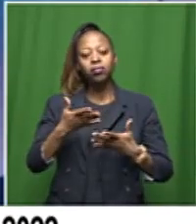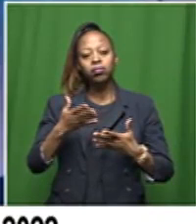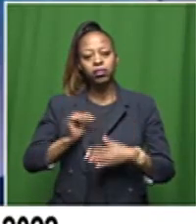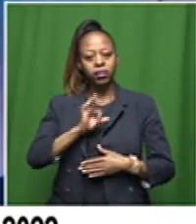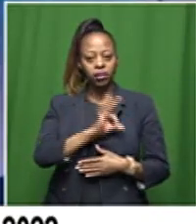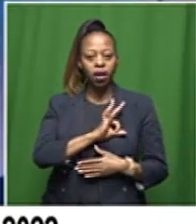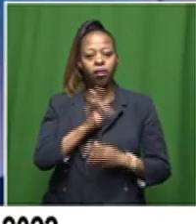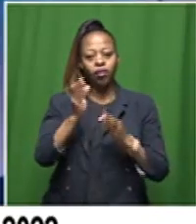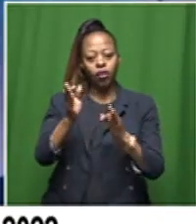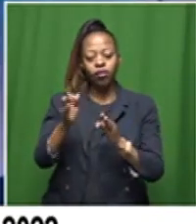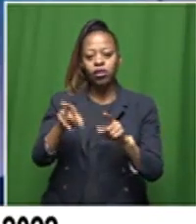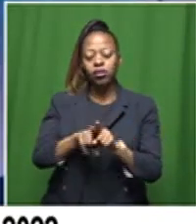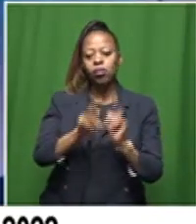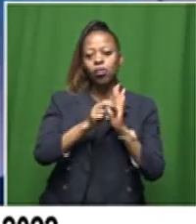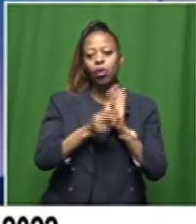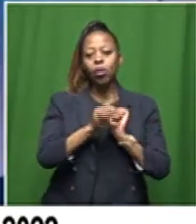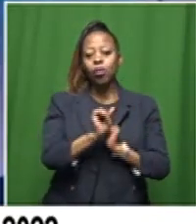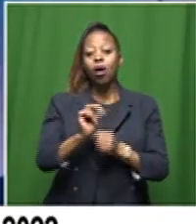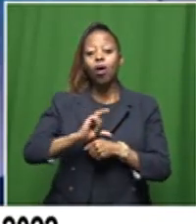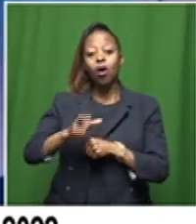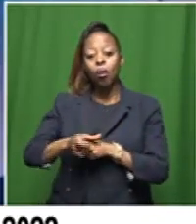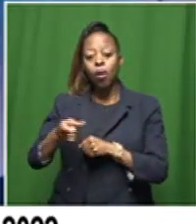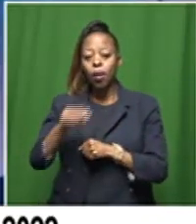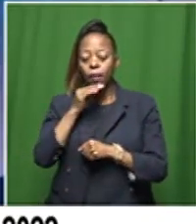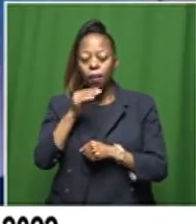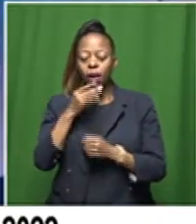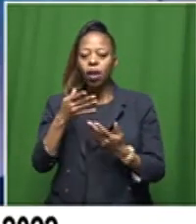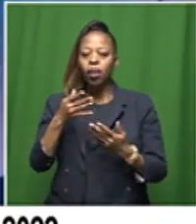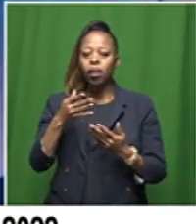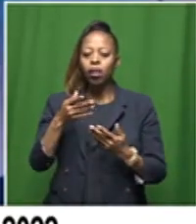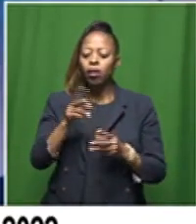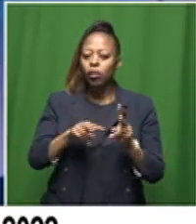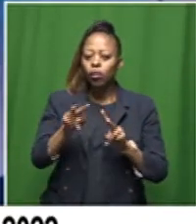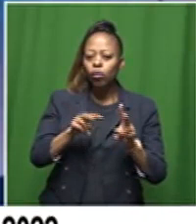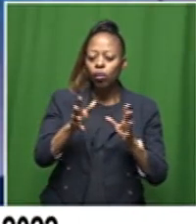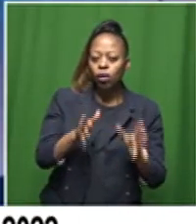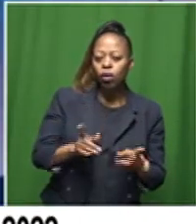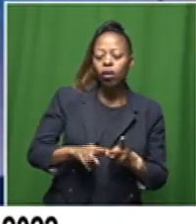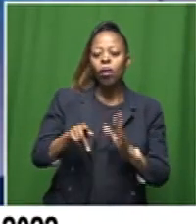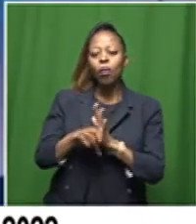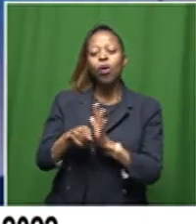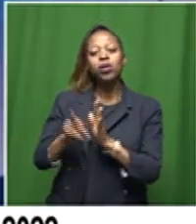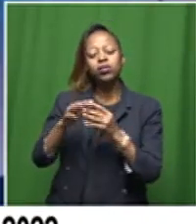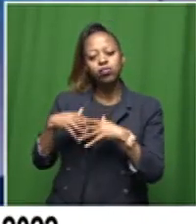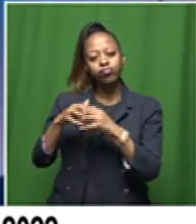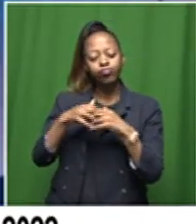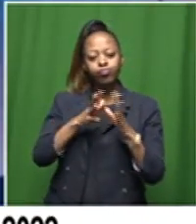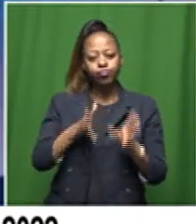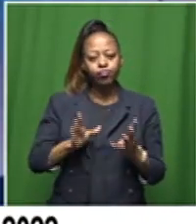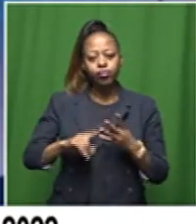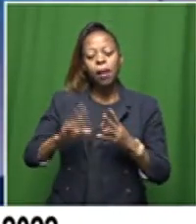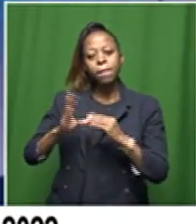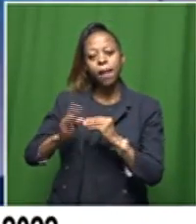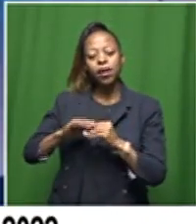future and its regulation, the conference will host health regulators, academics, health professionals, policymakers, and members of the public with the aim